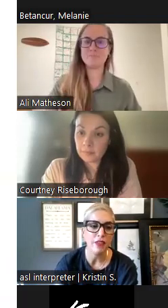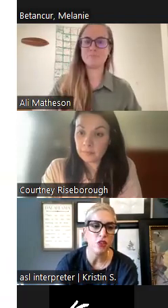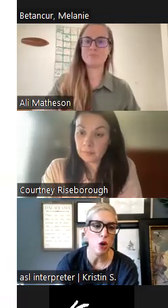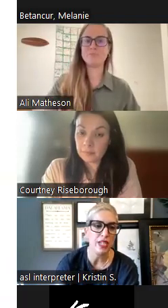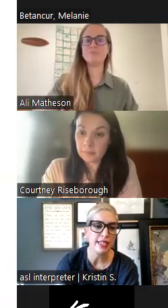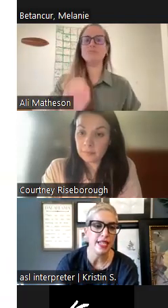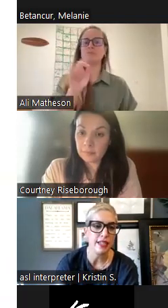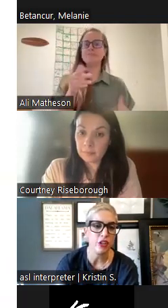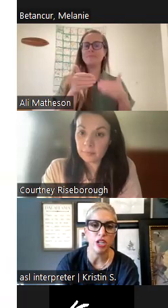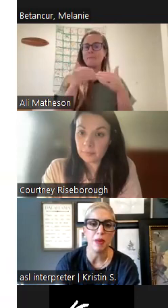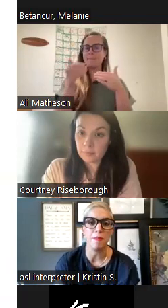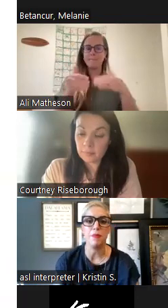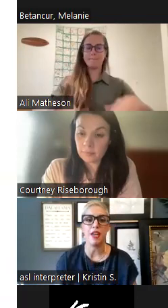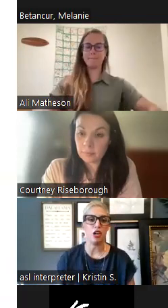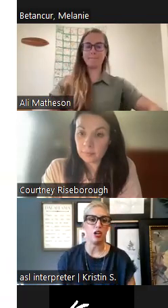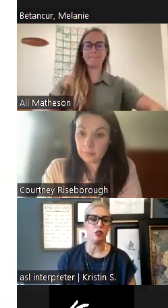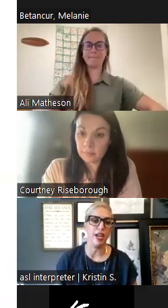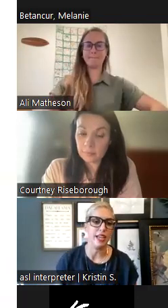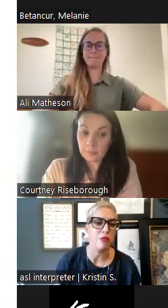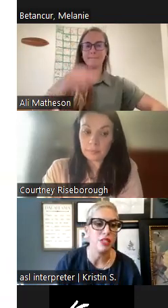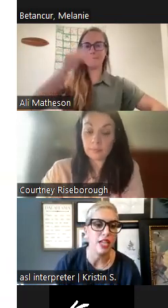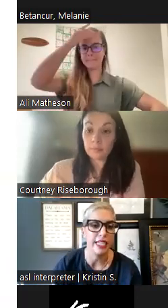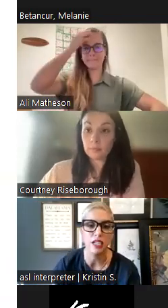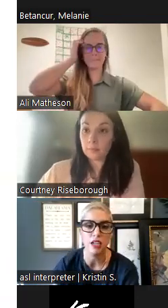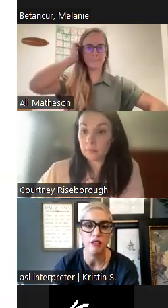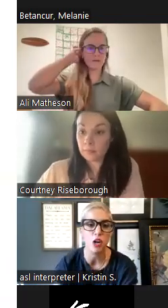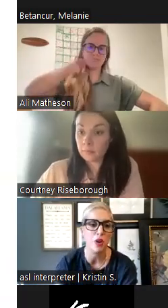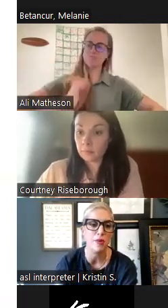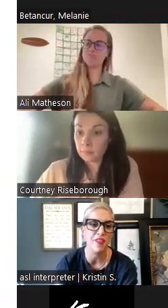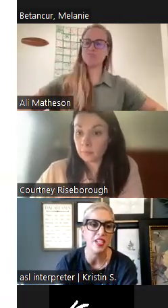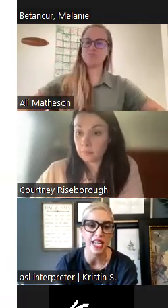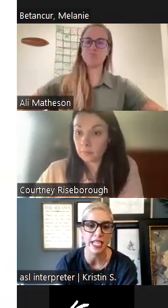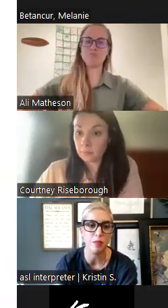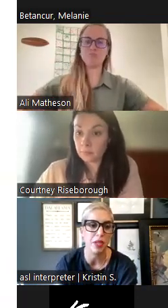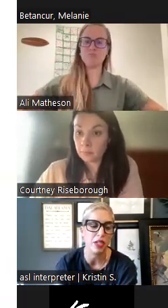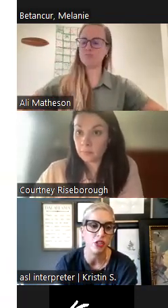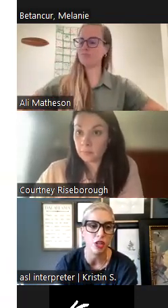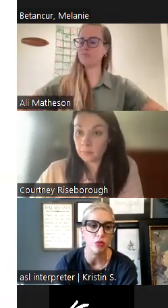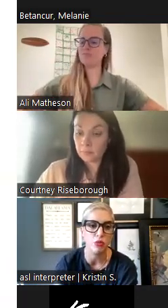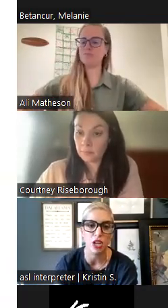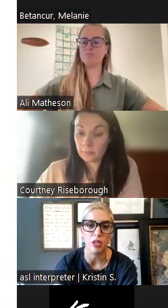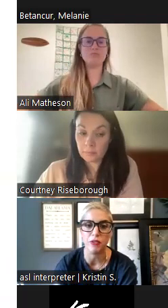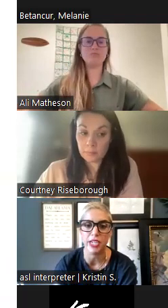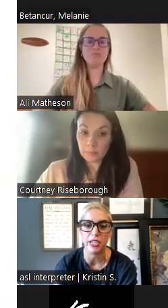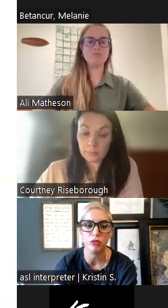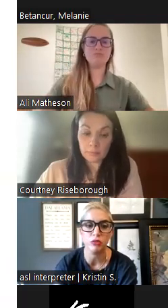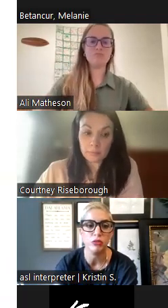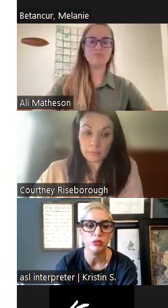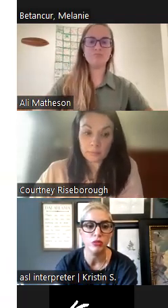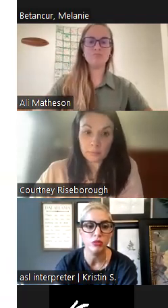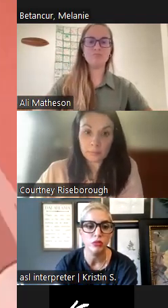I mean, there's always things that are going to pop up that are like outside of our realm of understanding, but in general, we'll talk about it right